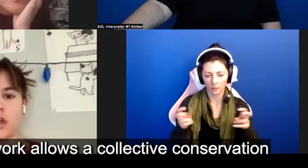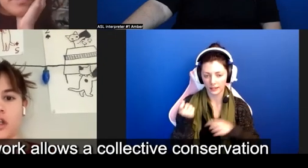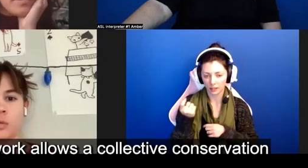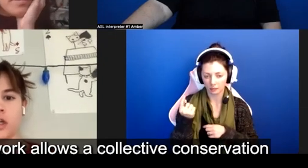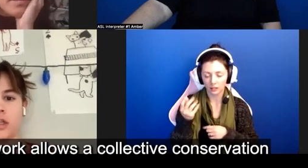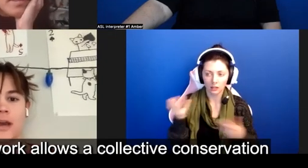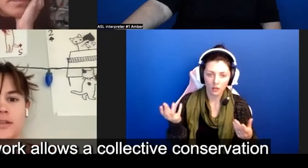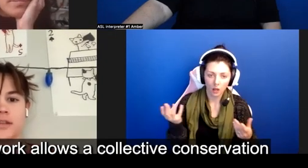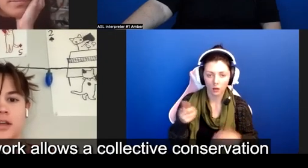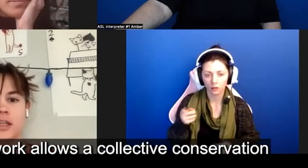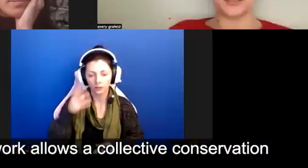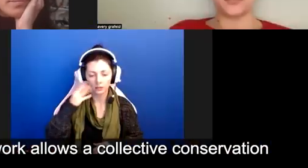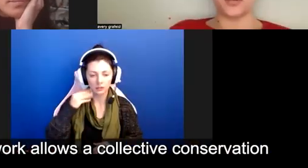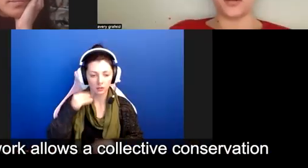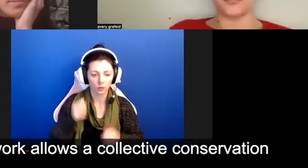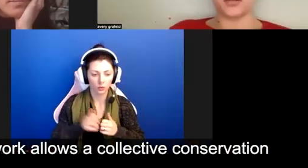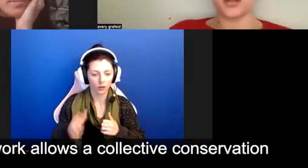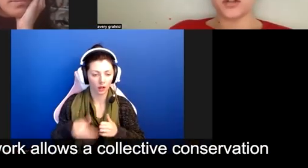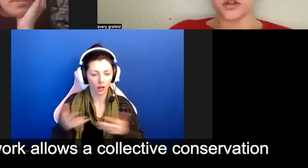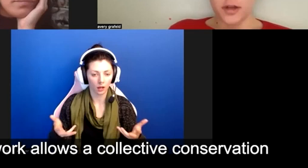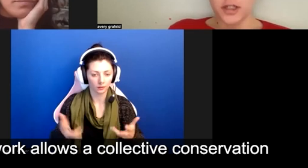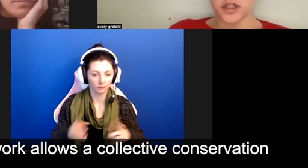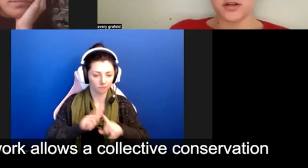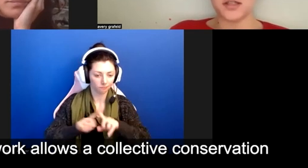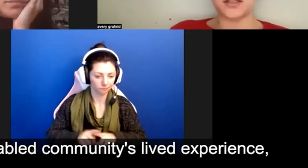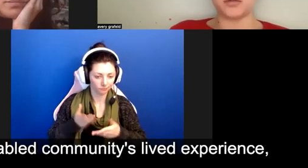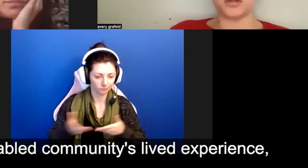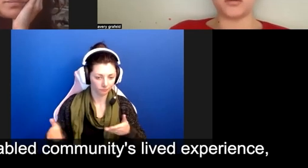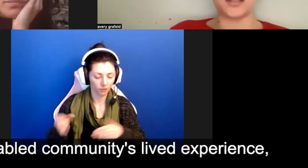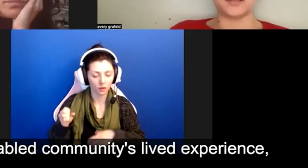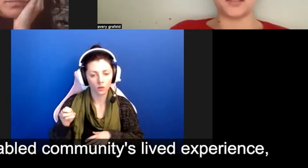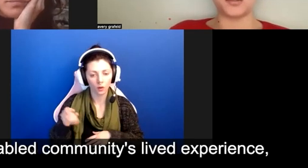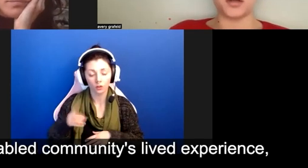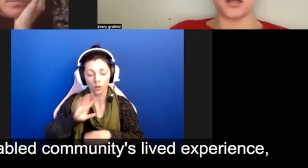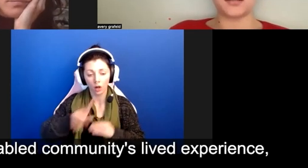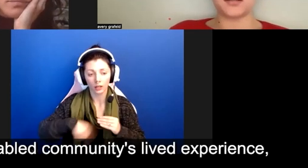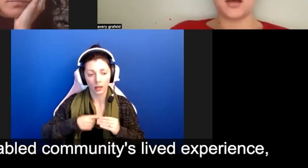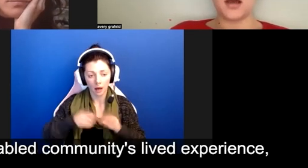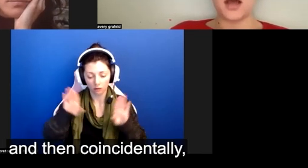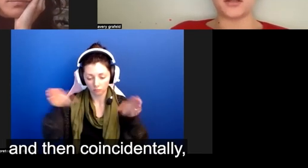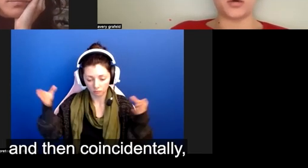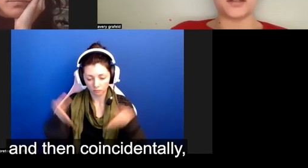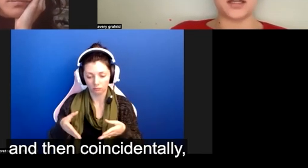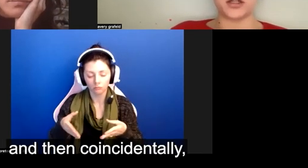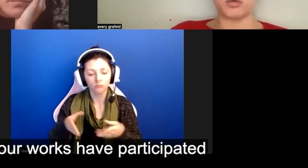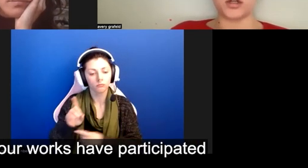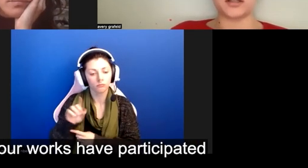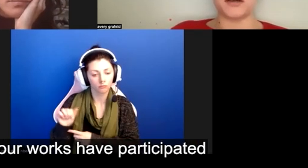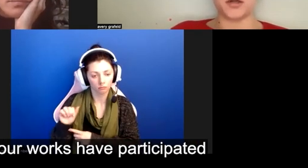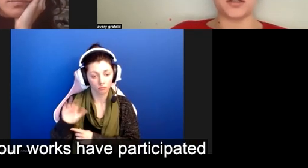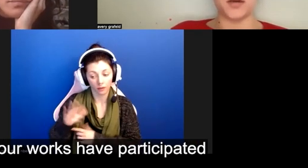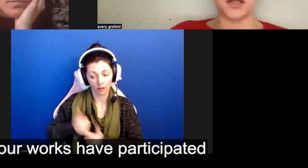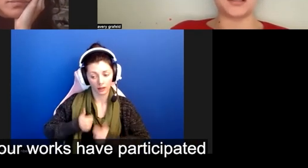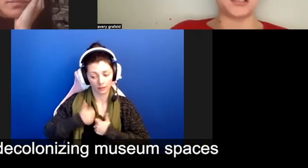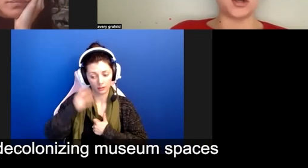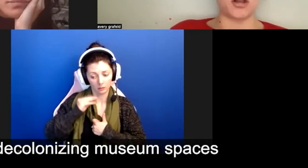So your work allows a collective conservation of the disabled community's lived experience. And then coincidentally, your works